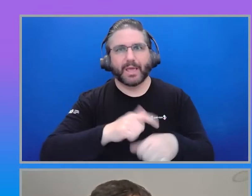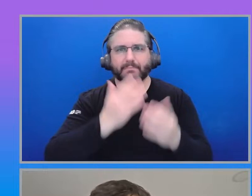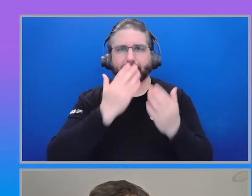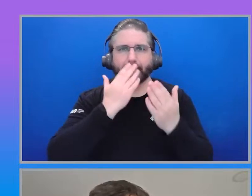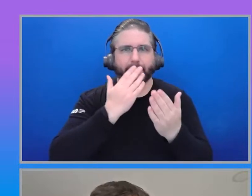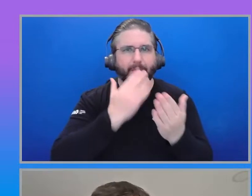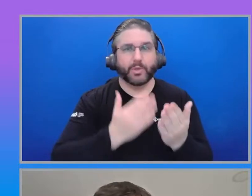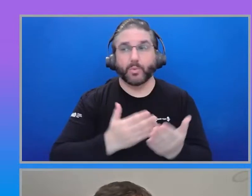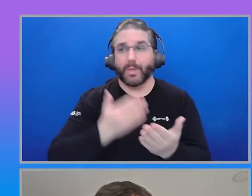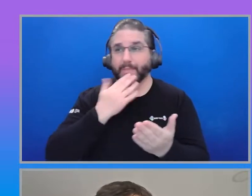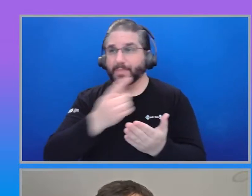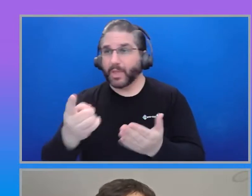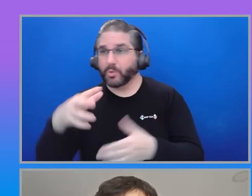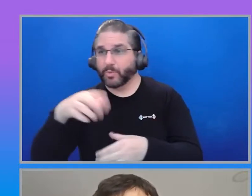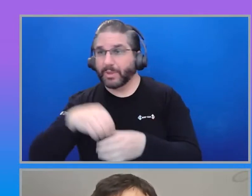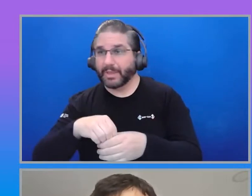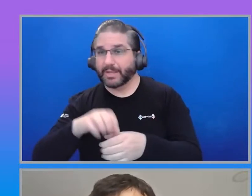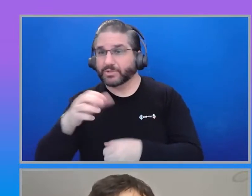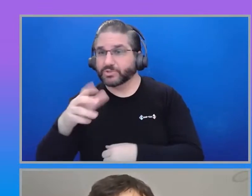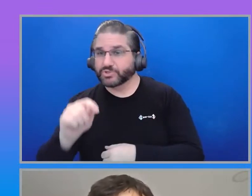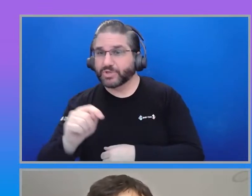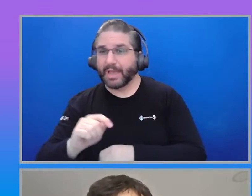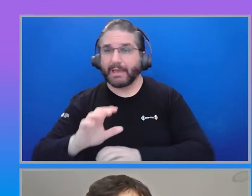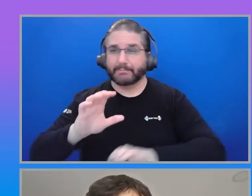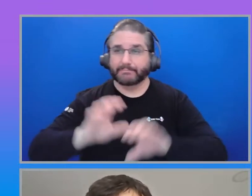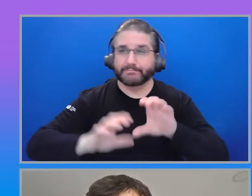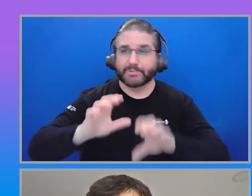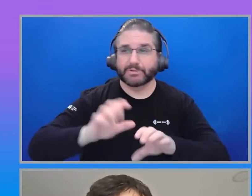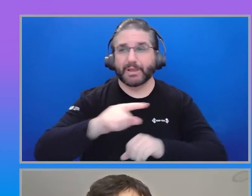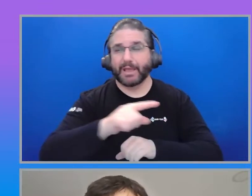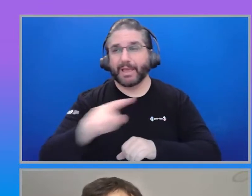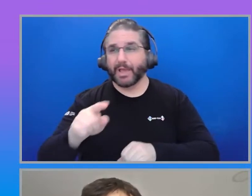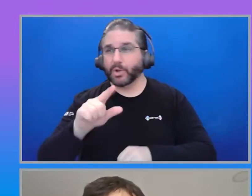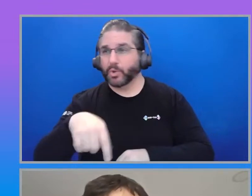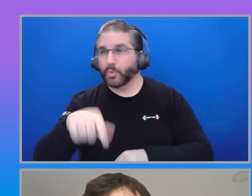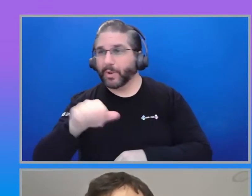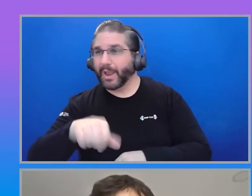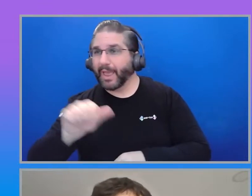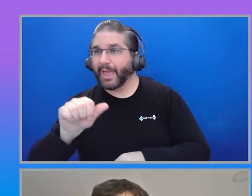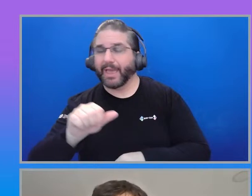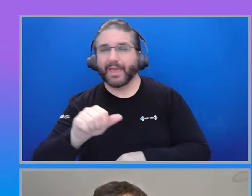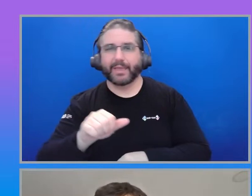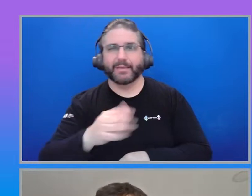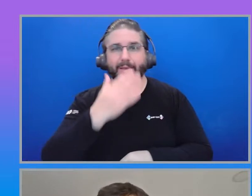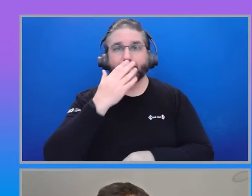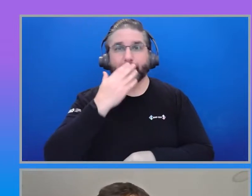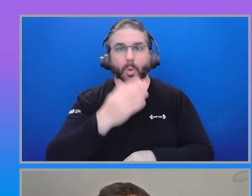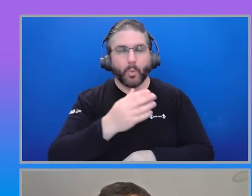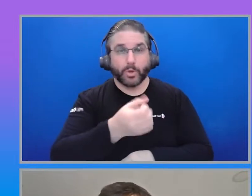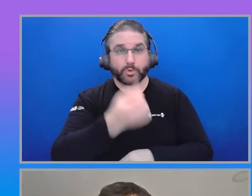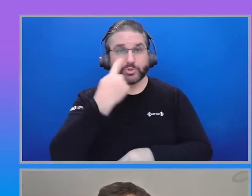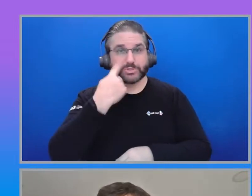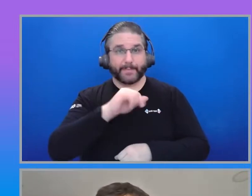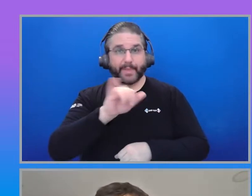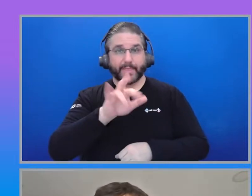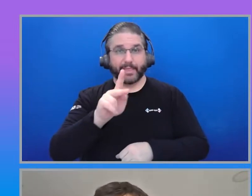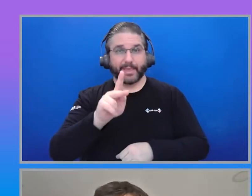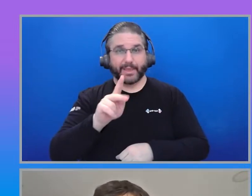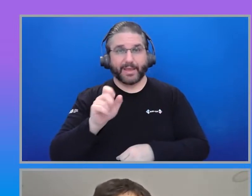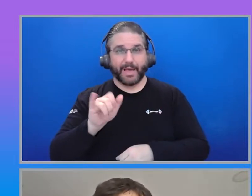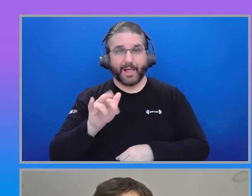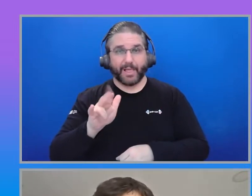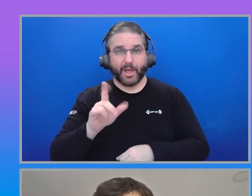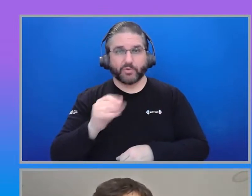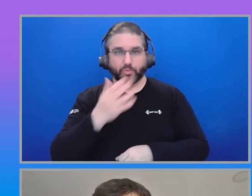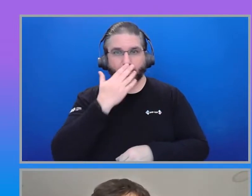and Q&A. The audience, fantastically engaged. Thank you, Alejandro. I'll get this link to everybody. Any